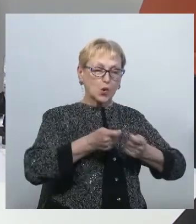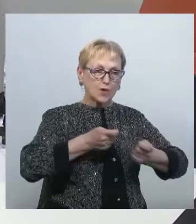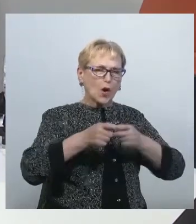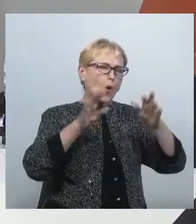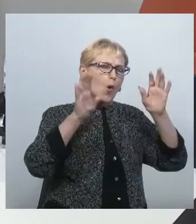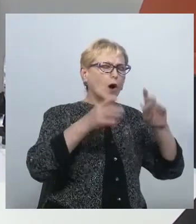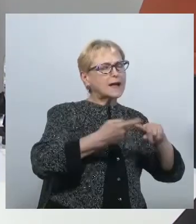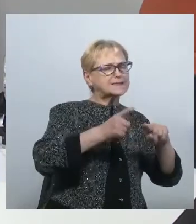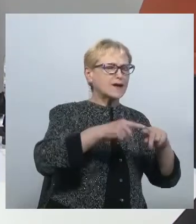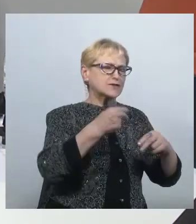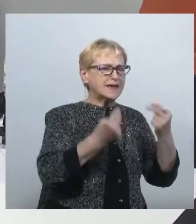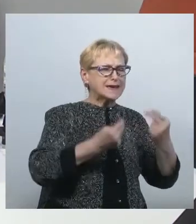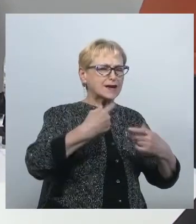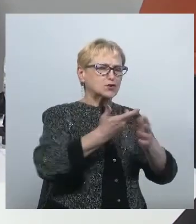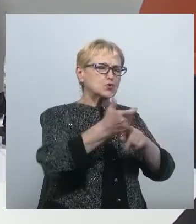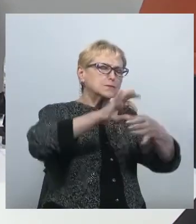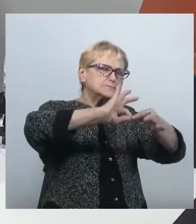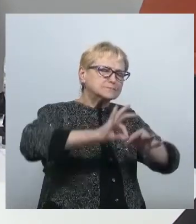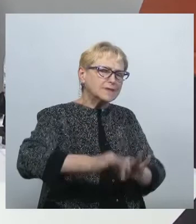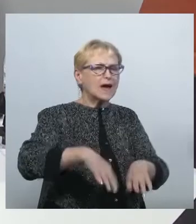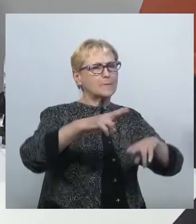are self-regulation organizations.